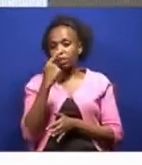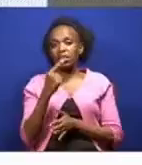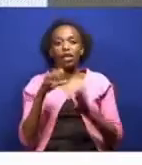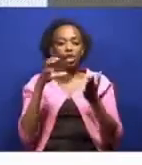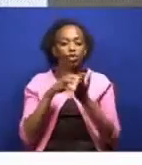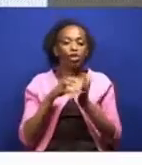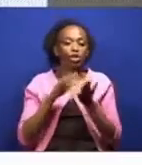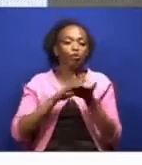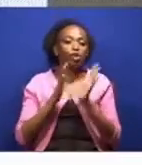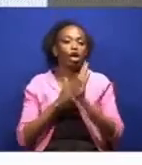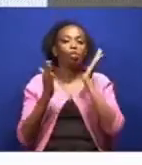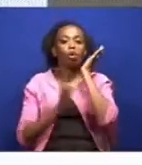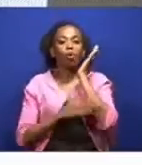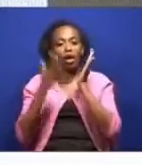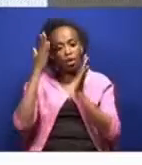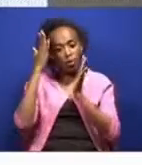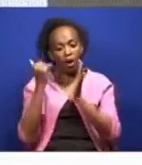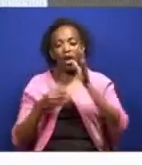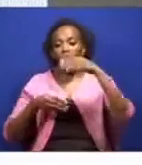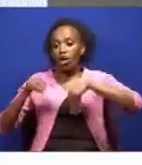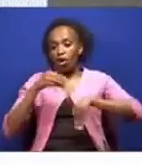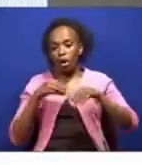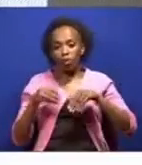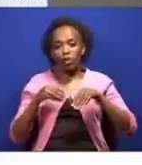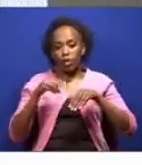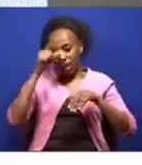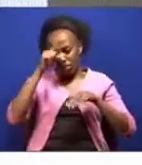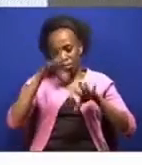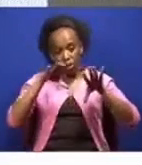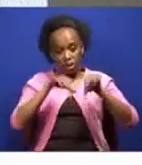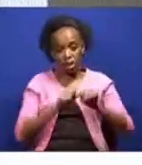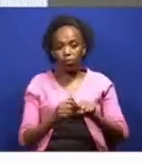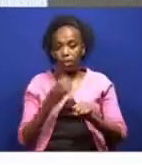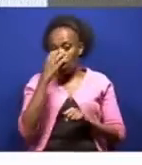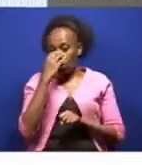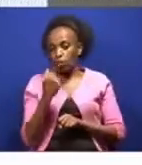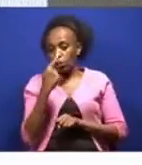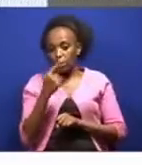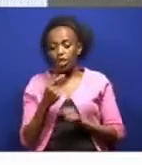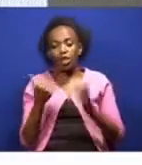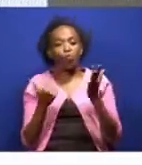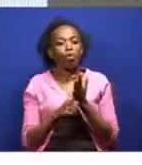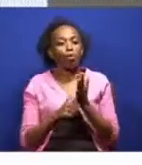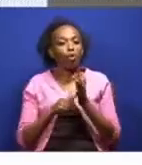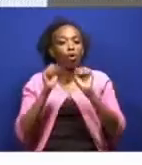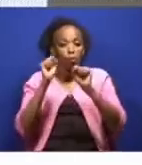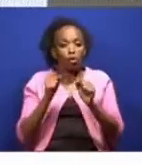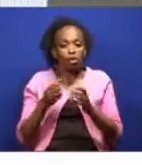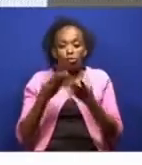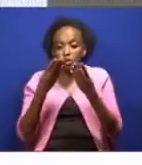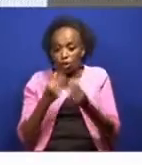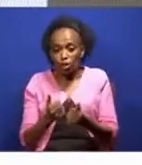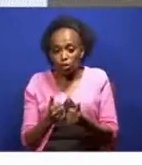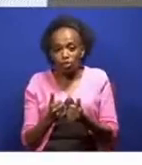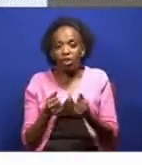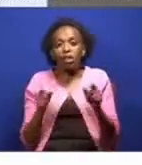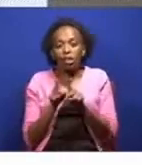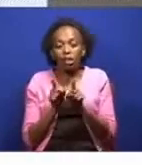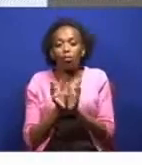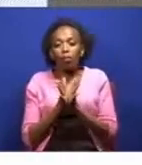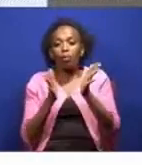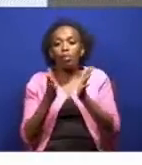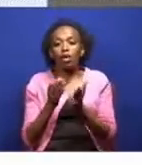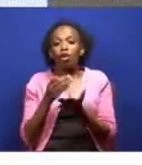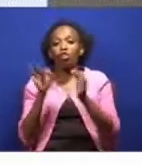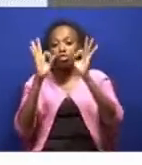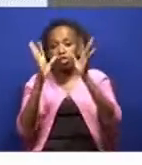been worsened by corruption and state capture. Ruto says the fuel shortage crisis could have been averted had public officials charged